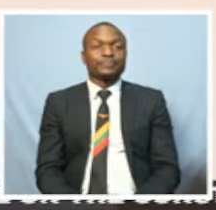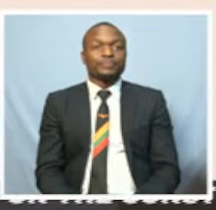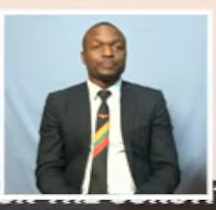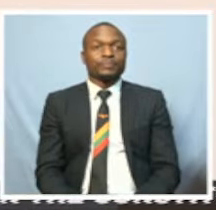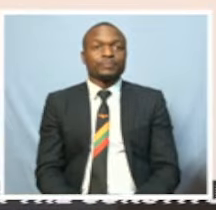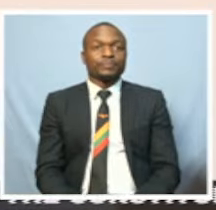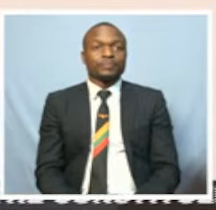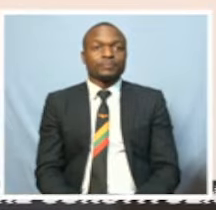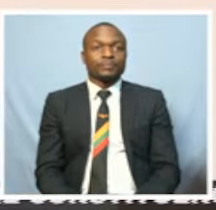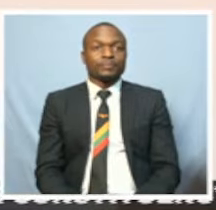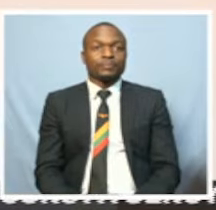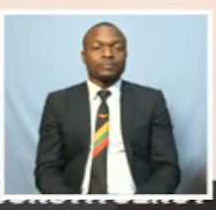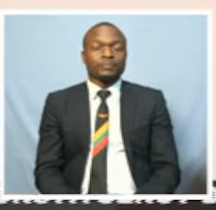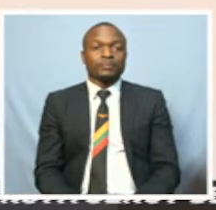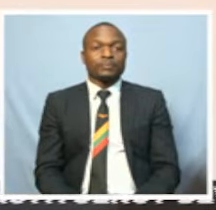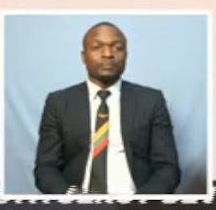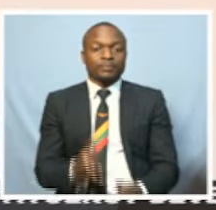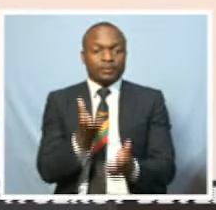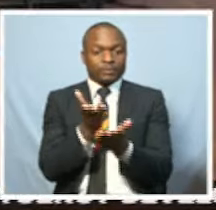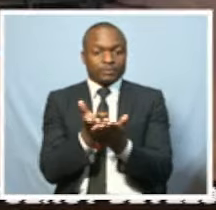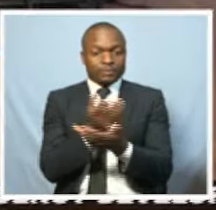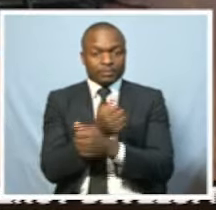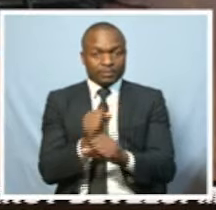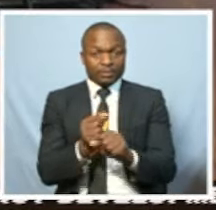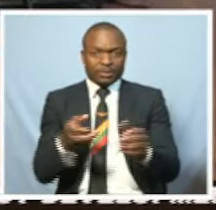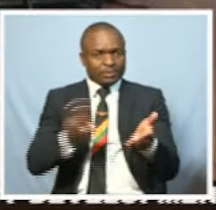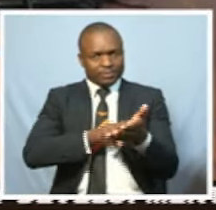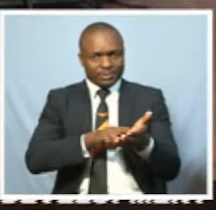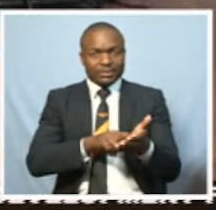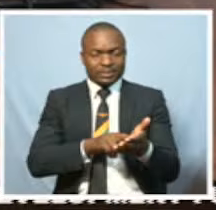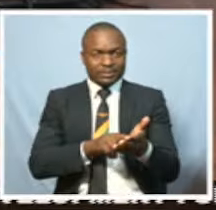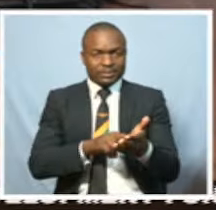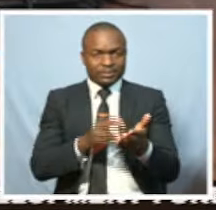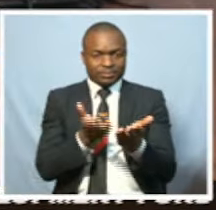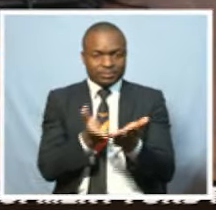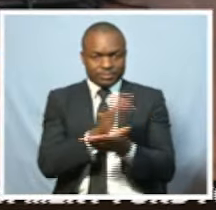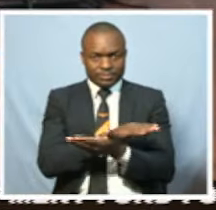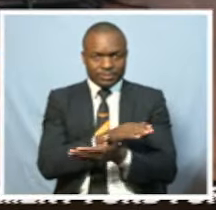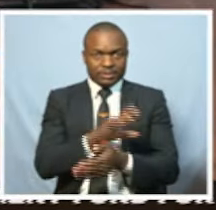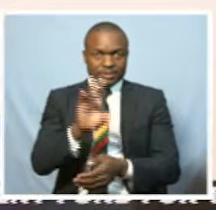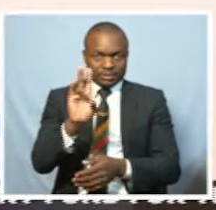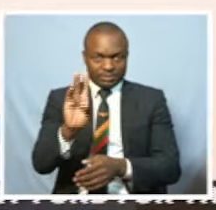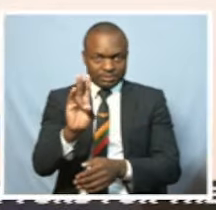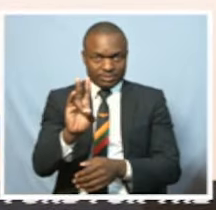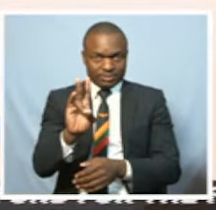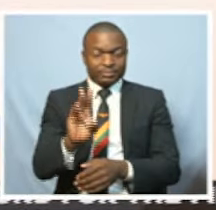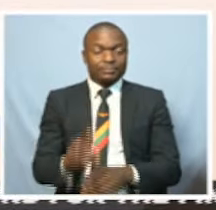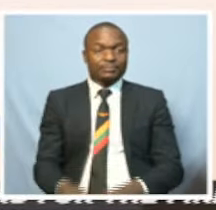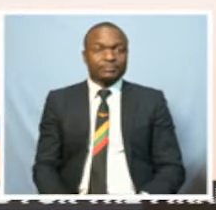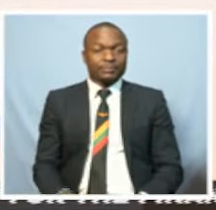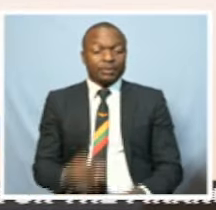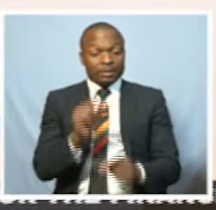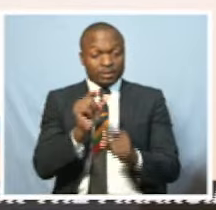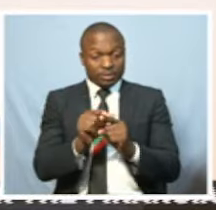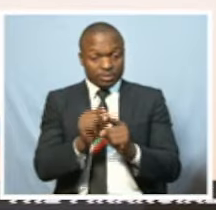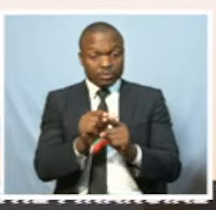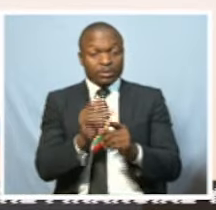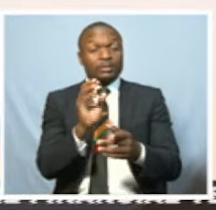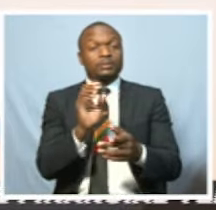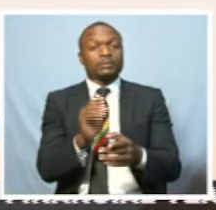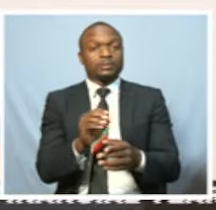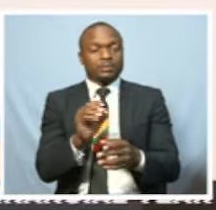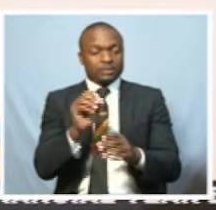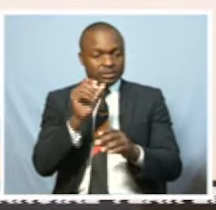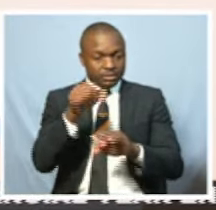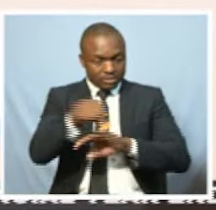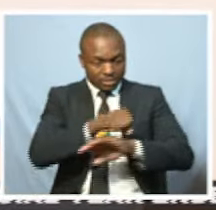on the major measure, Chair. Page 7, come again with the correction on page 7. Page 7, we insert the word secondary